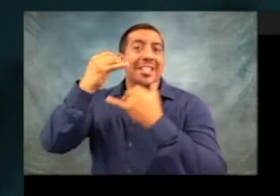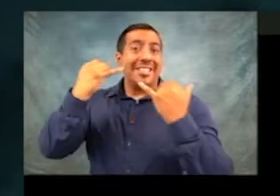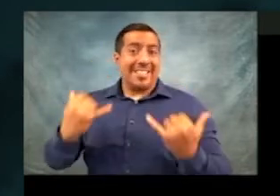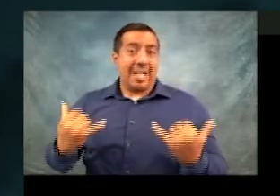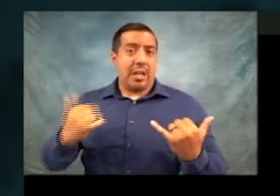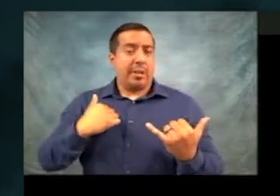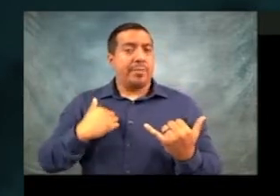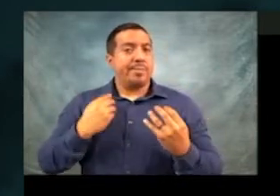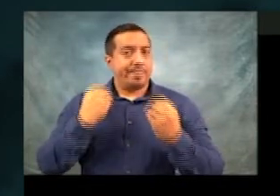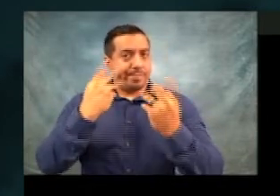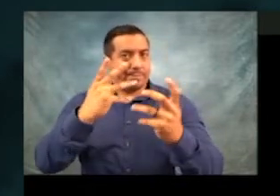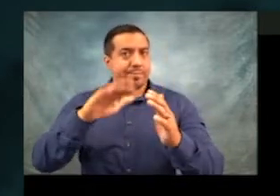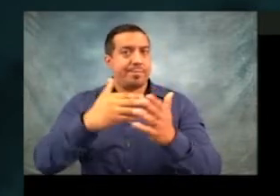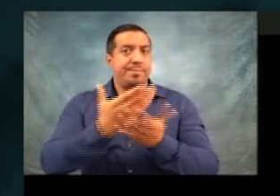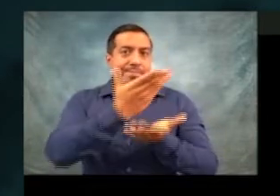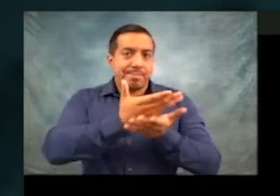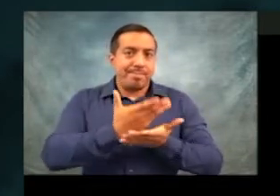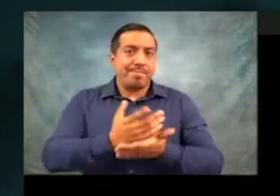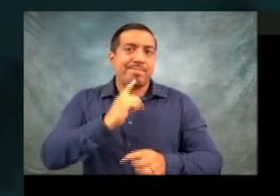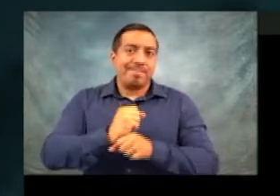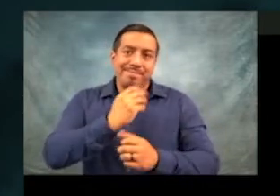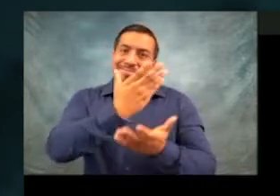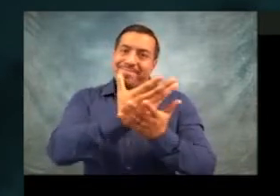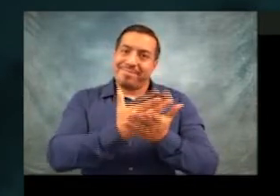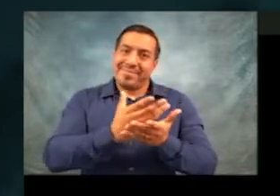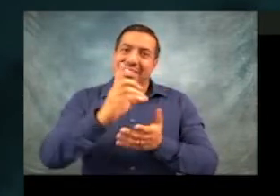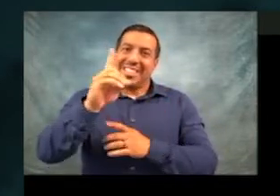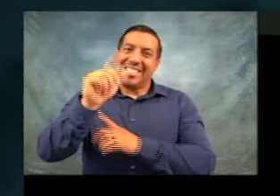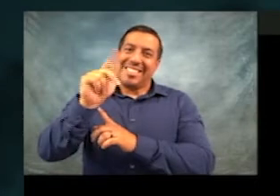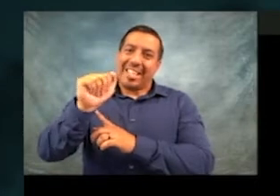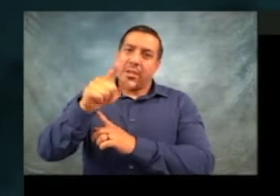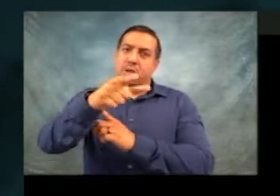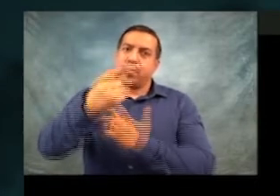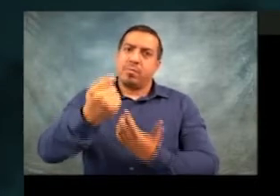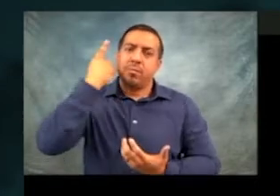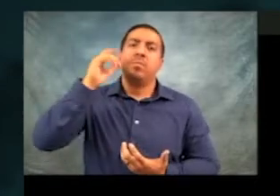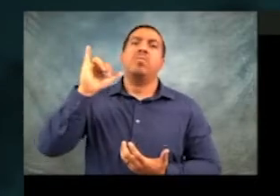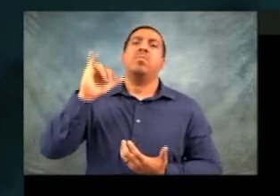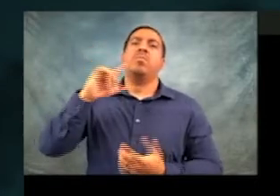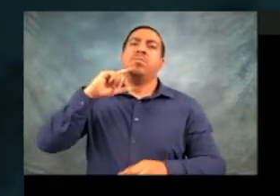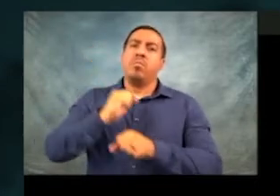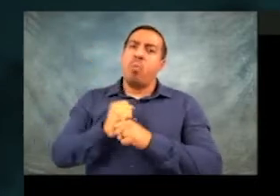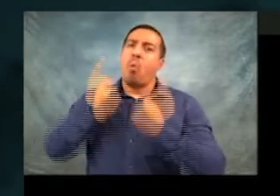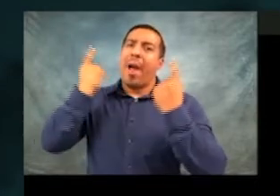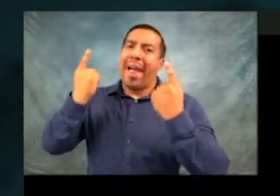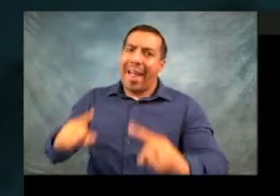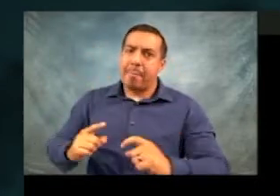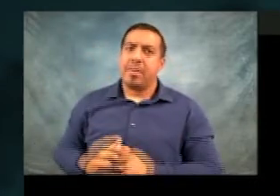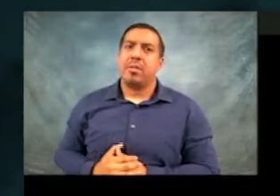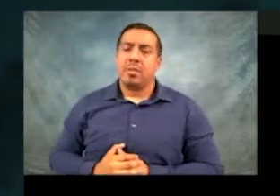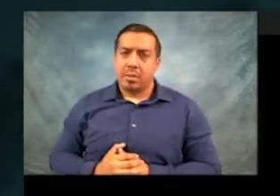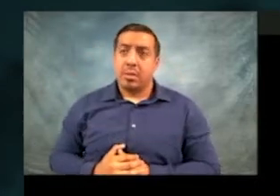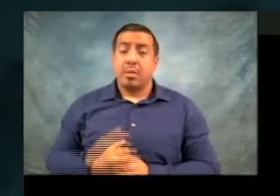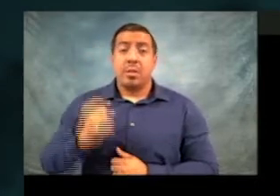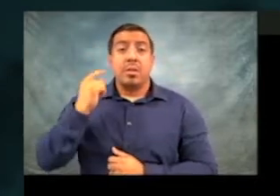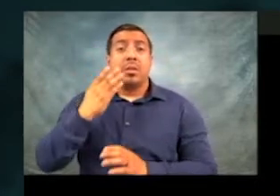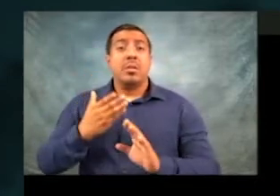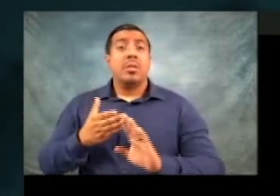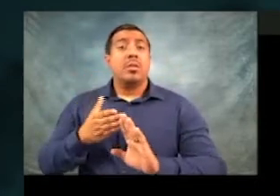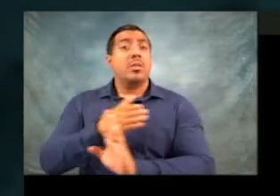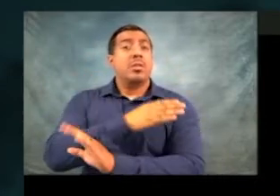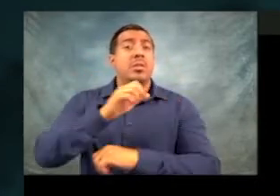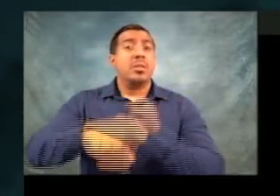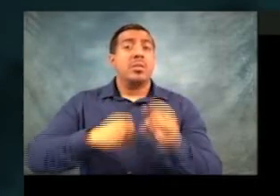you with the facts and the data to help you understand what actually happened, because what we've learned over the years is if people